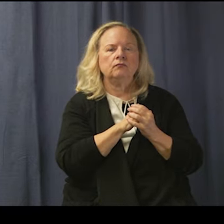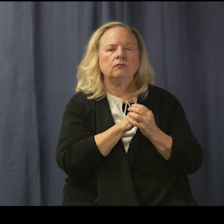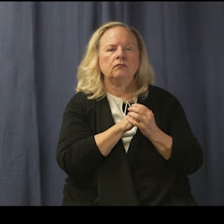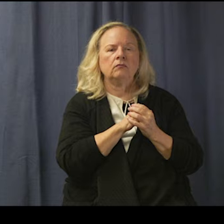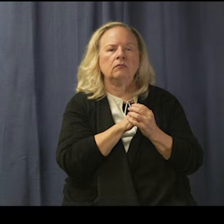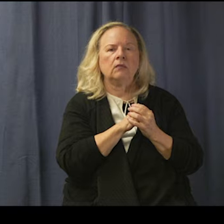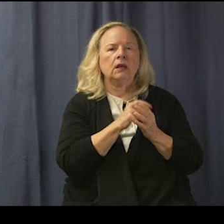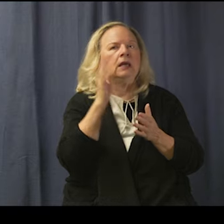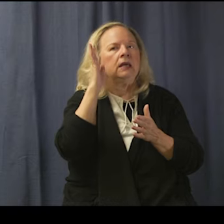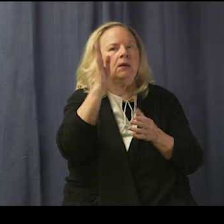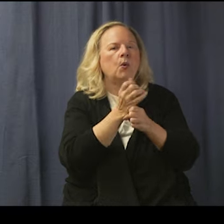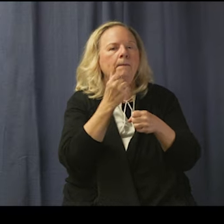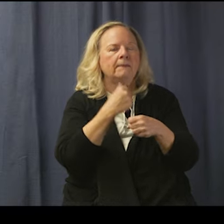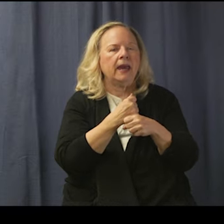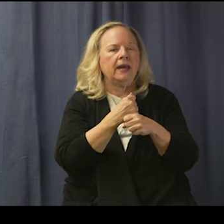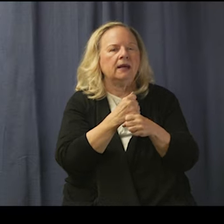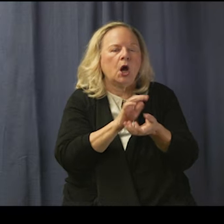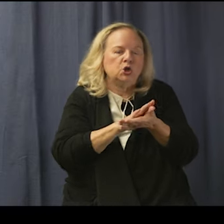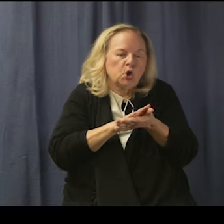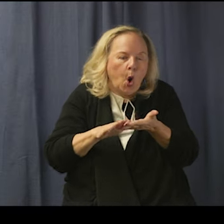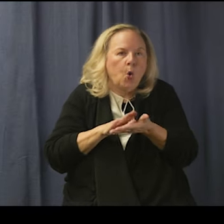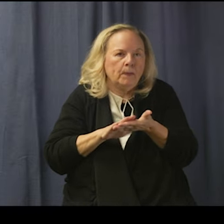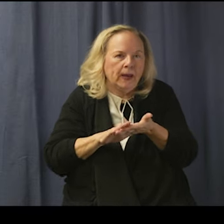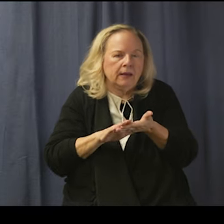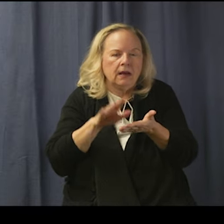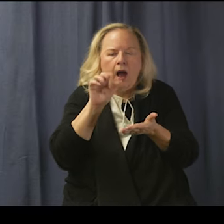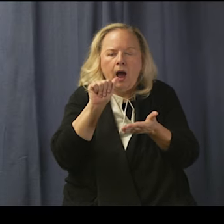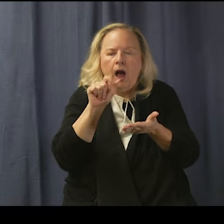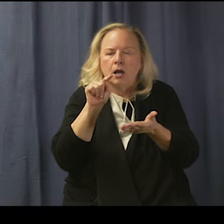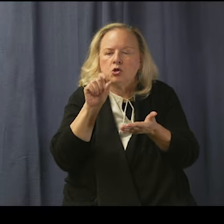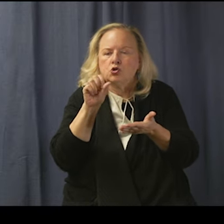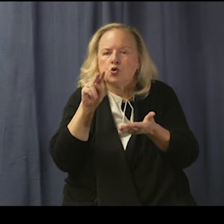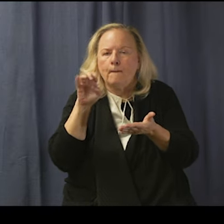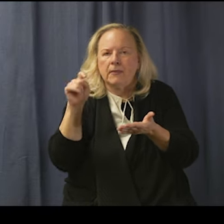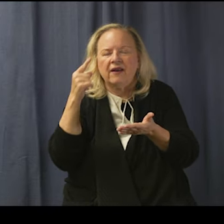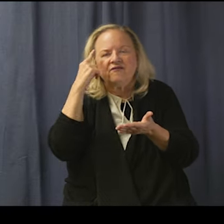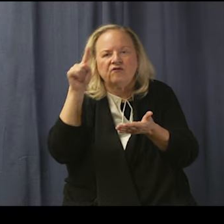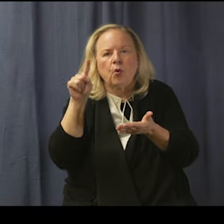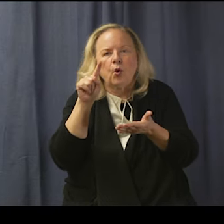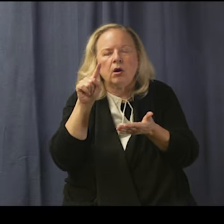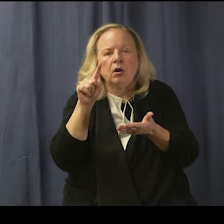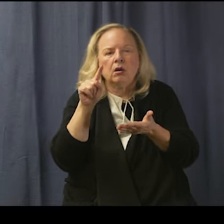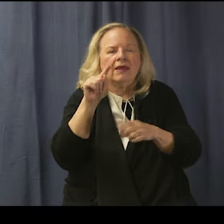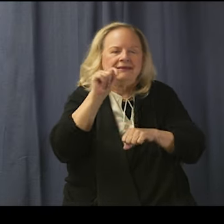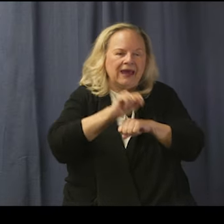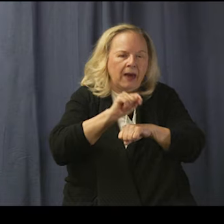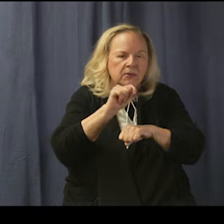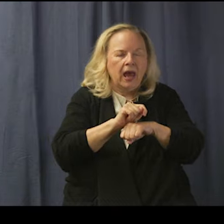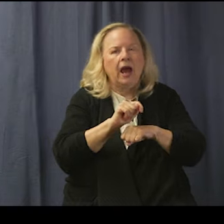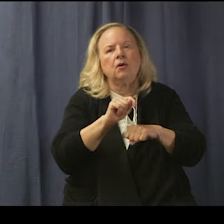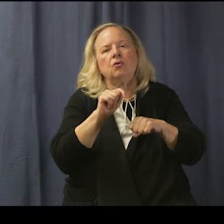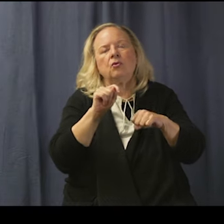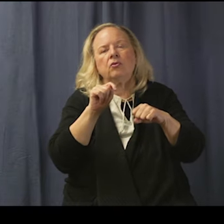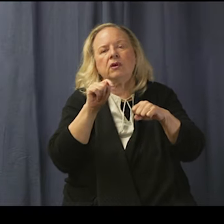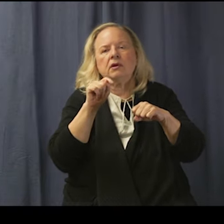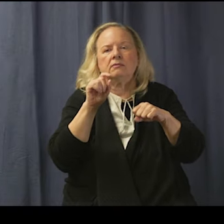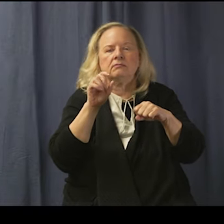he shall make atonement for the sanctuary. What? Moses' tabernacle had to be atoned. He was to